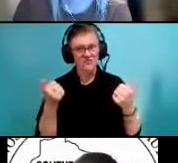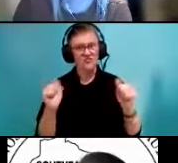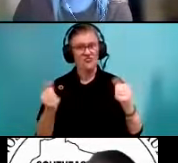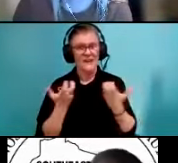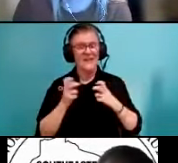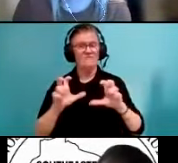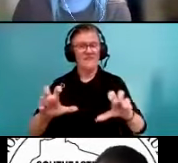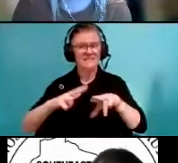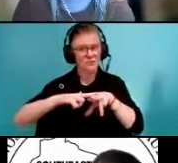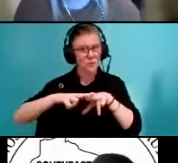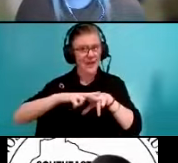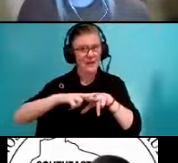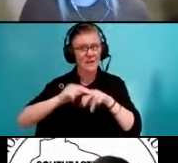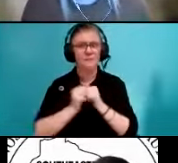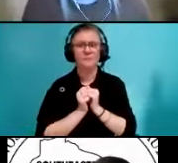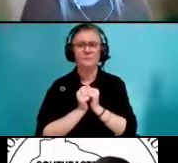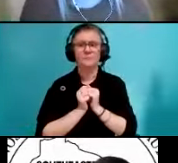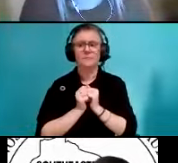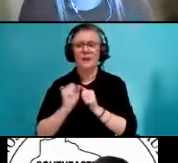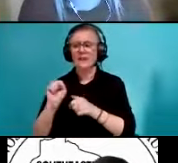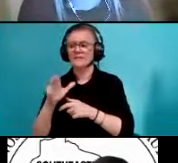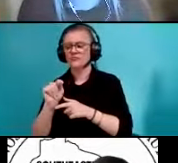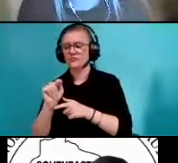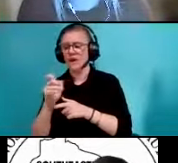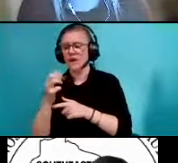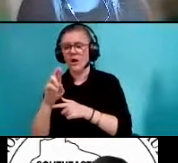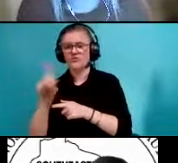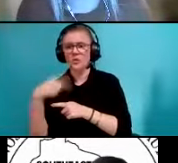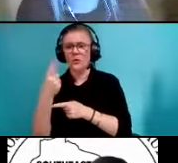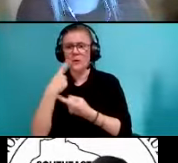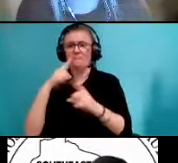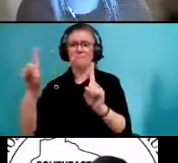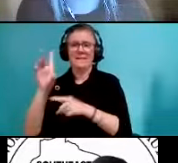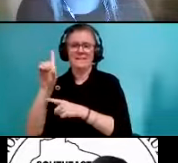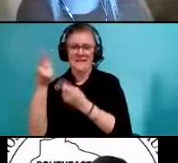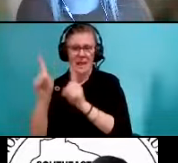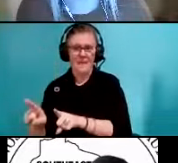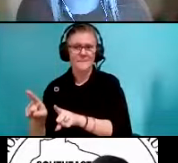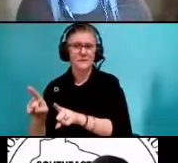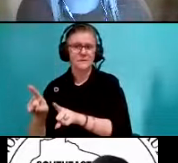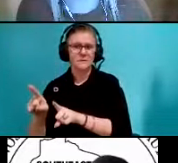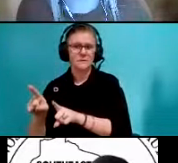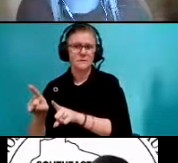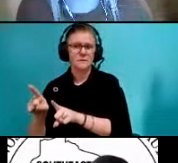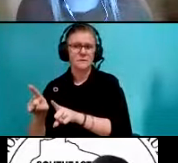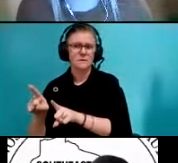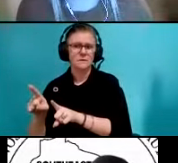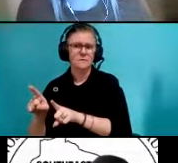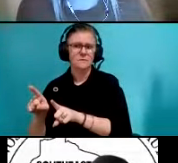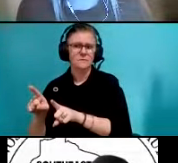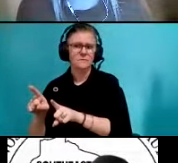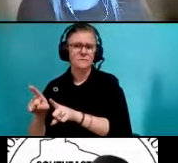rail. And the streetcar is the only one that's succeeded in going to implementation. So it's